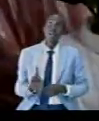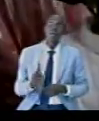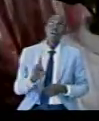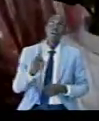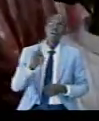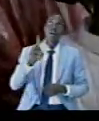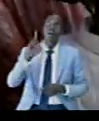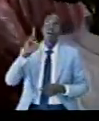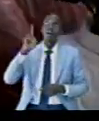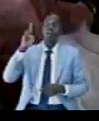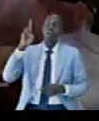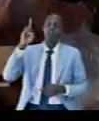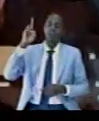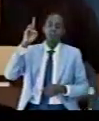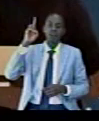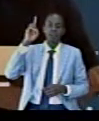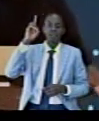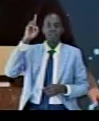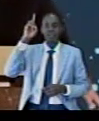rising up.